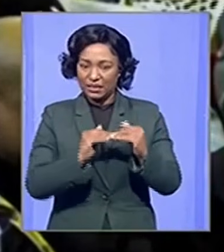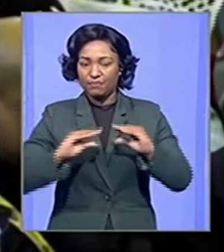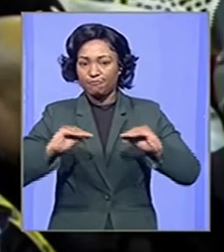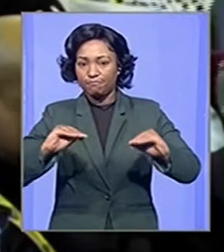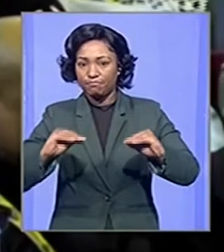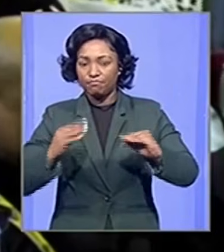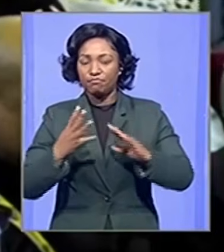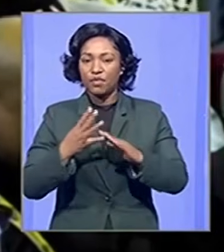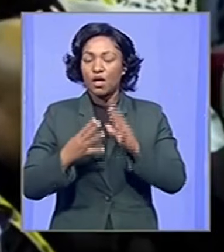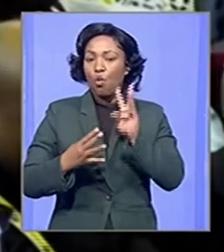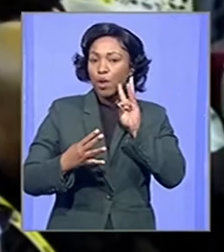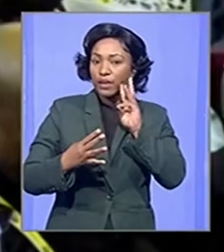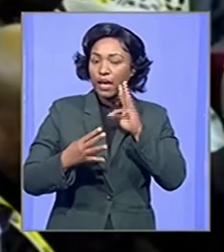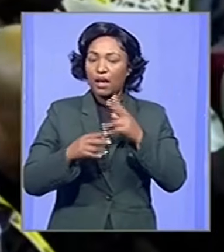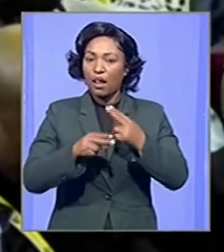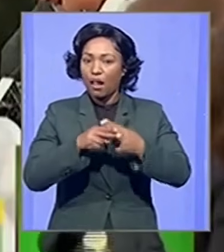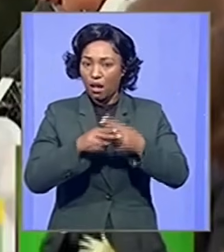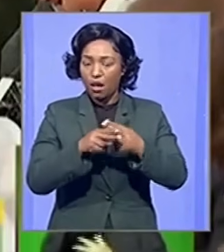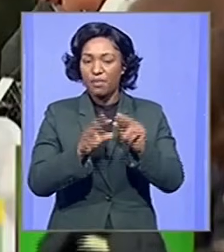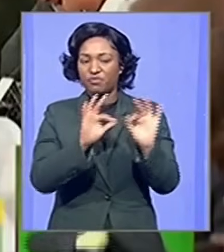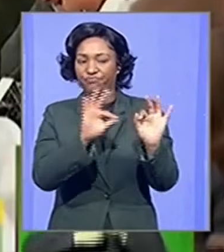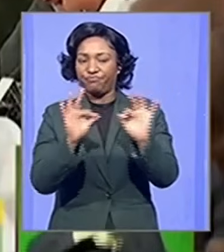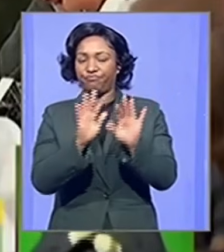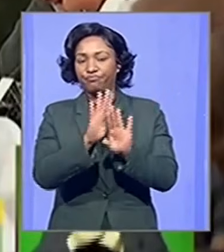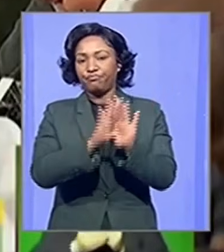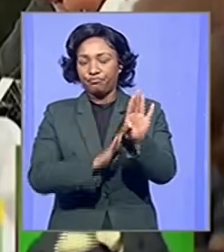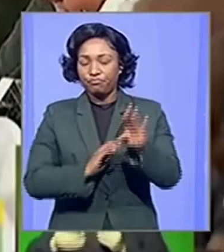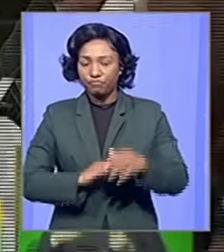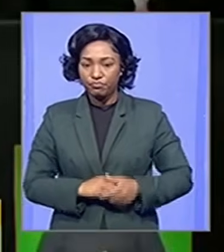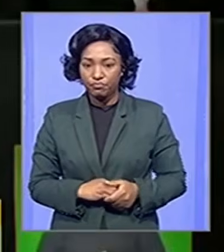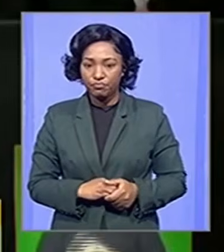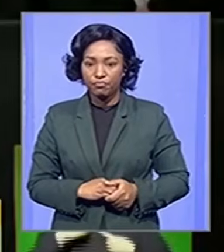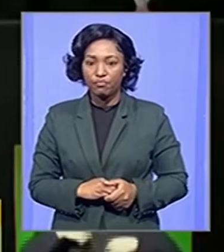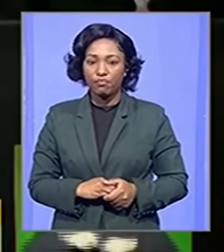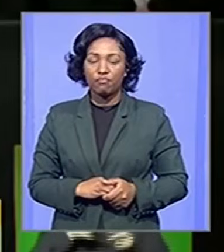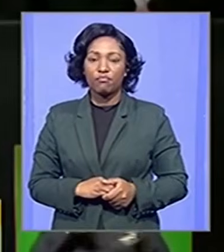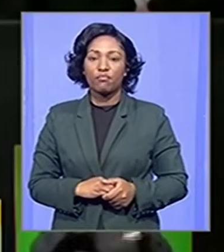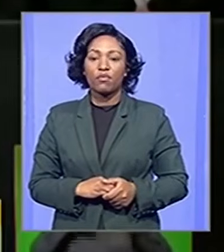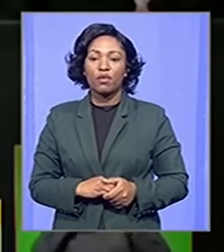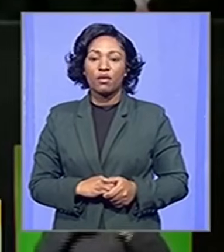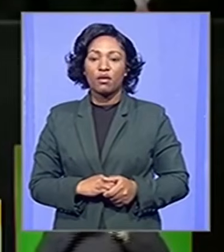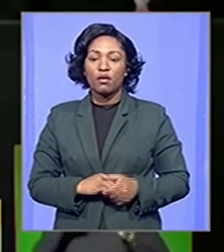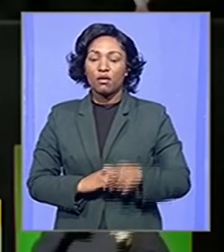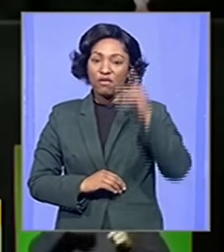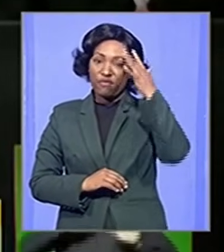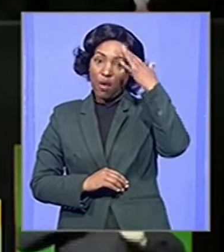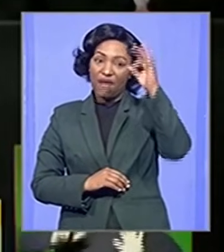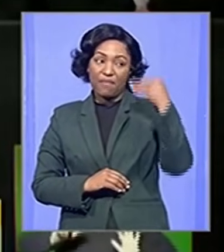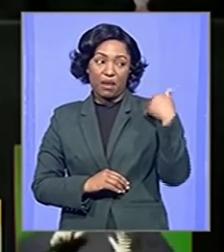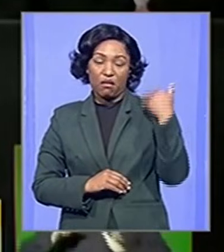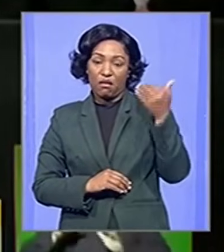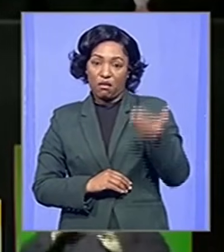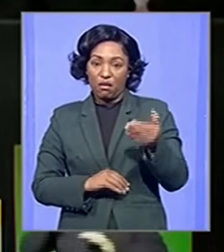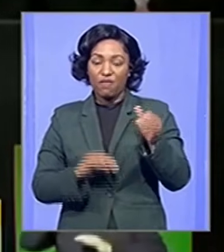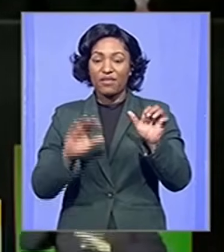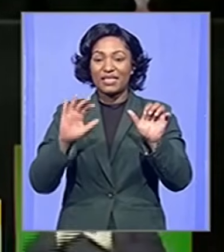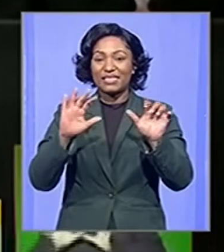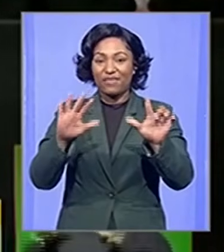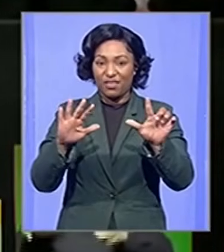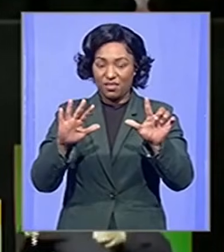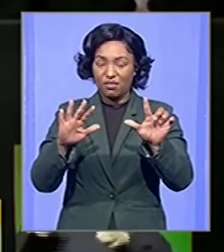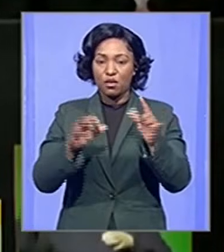hlwekileng le tsamaiso ya dikgwerekgwere. What will define the 7th administration's work